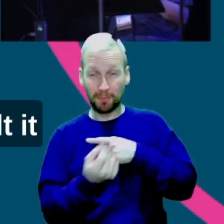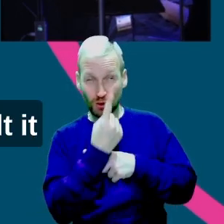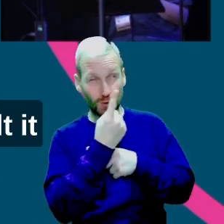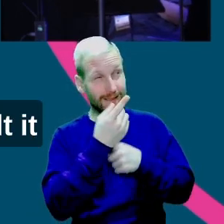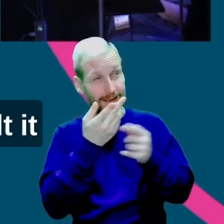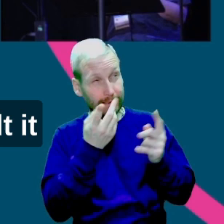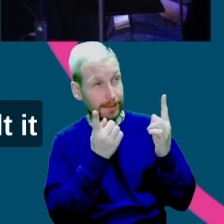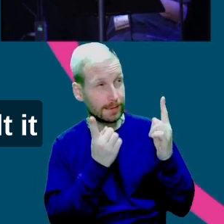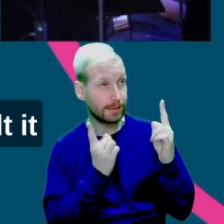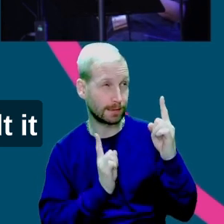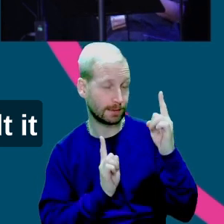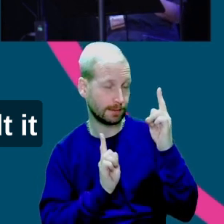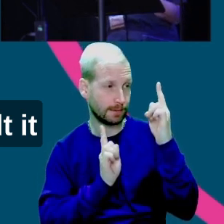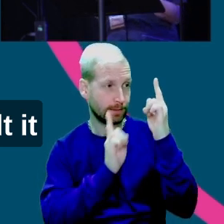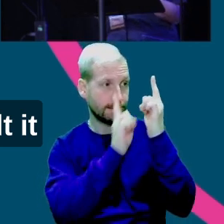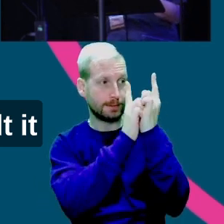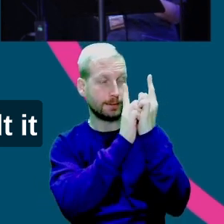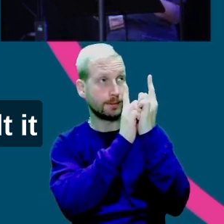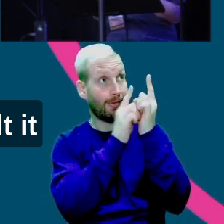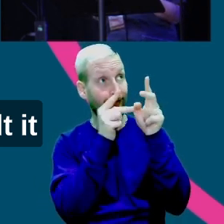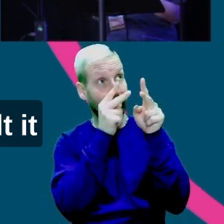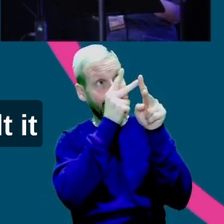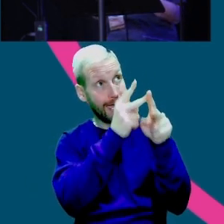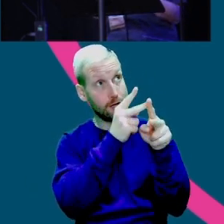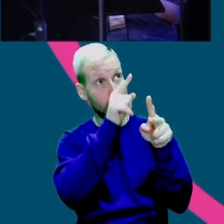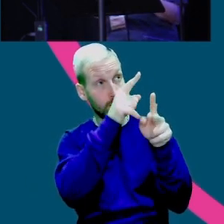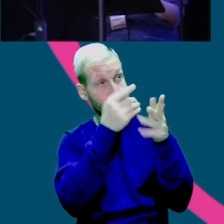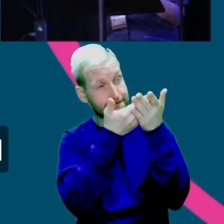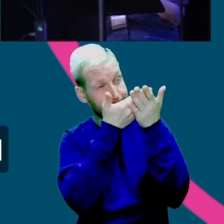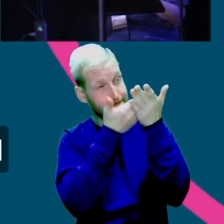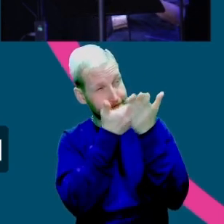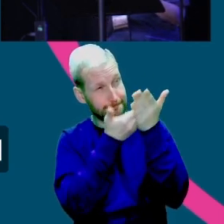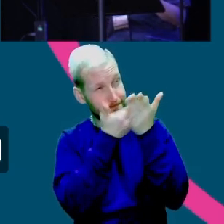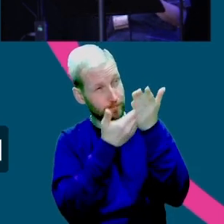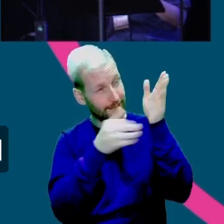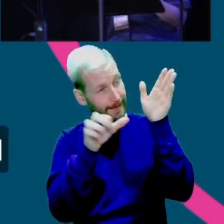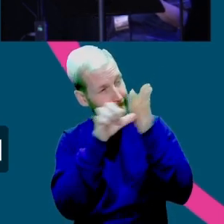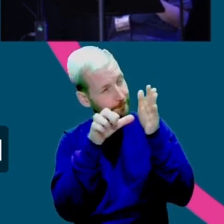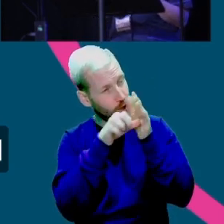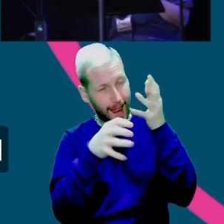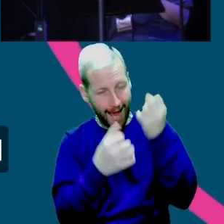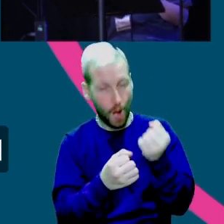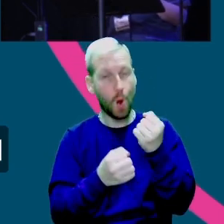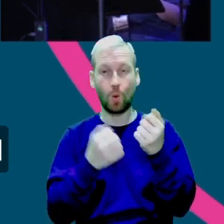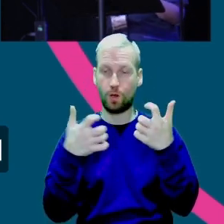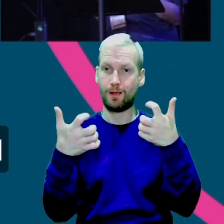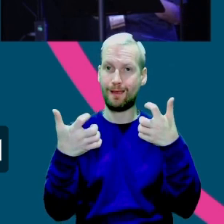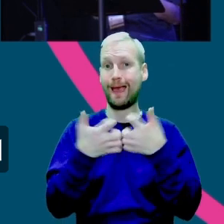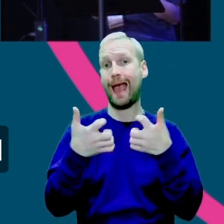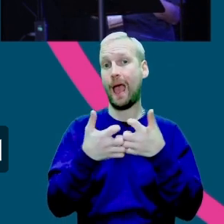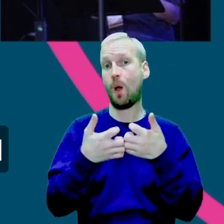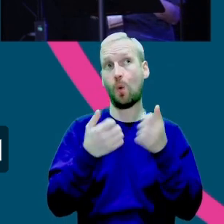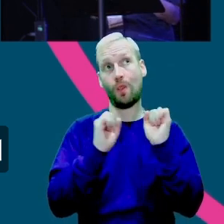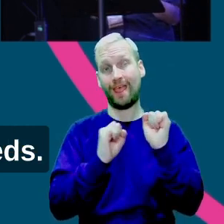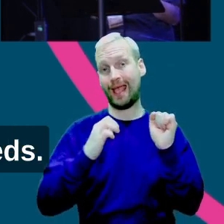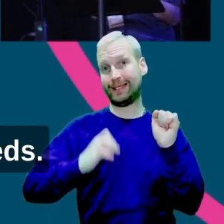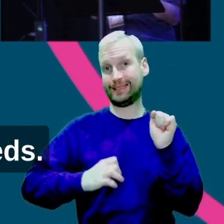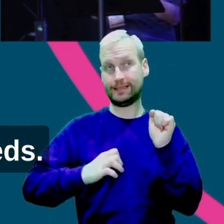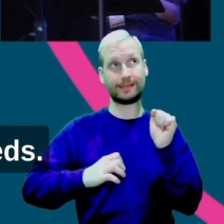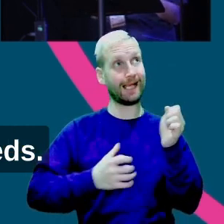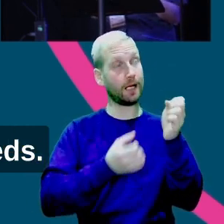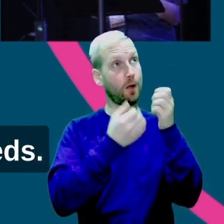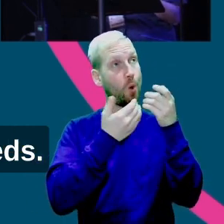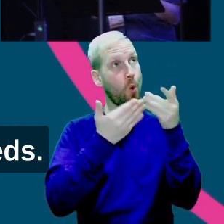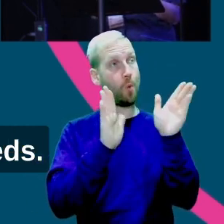to professionals who understand how difficult it can be, for them to open up about their own needs, and